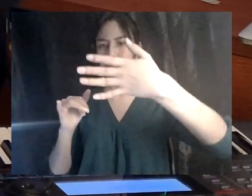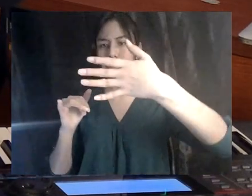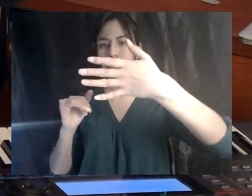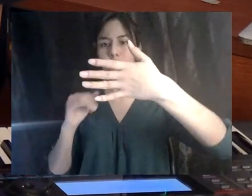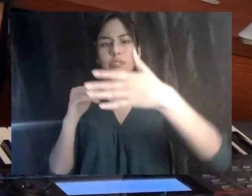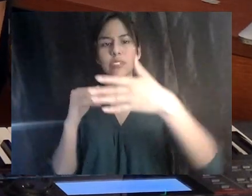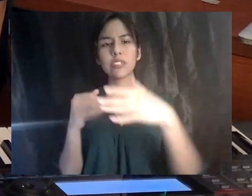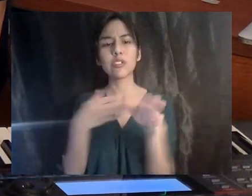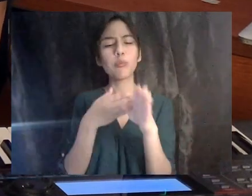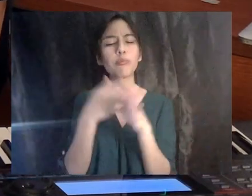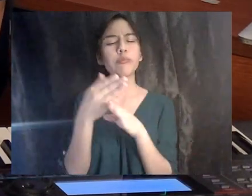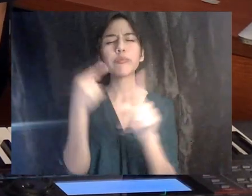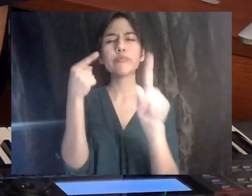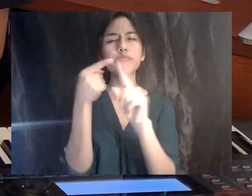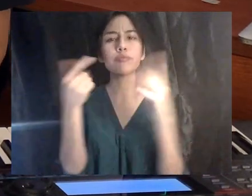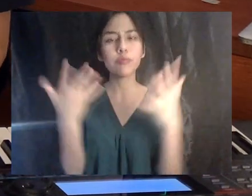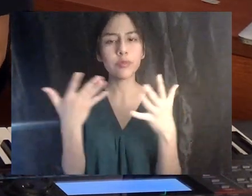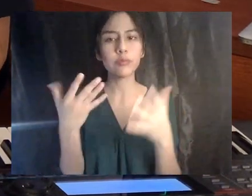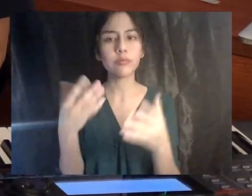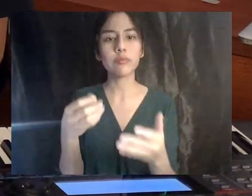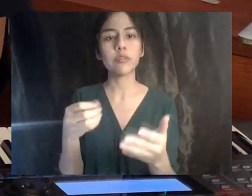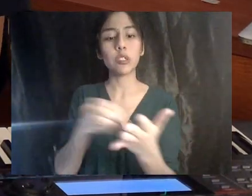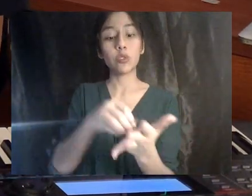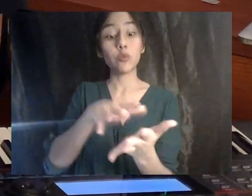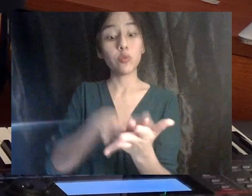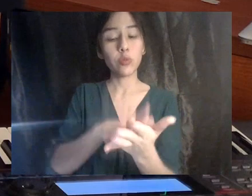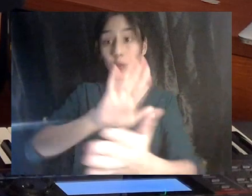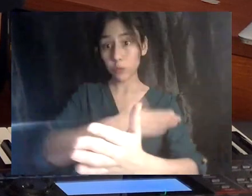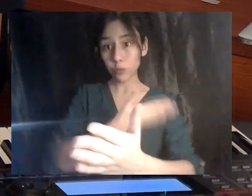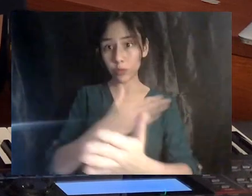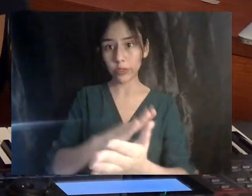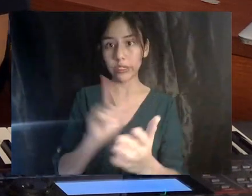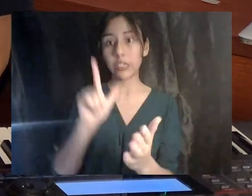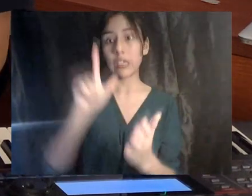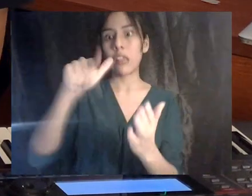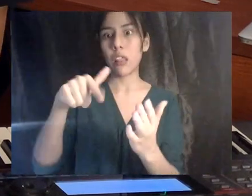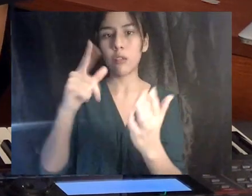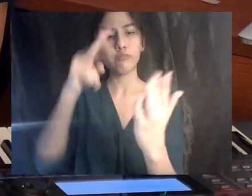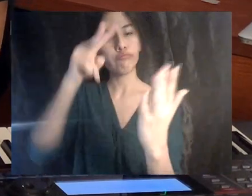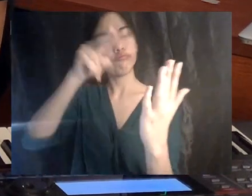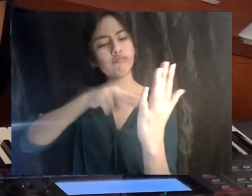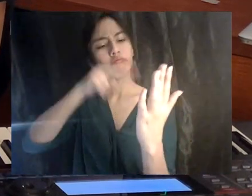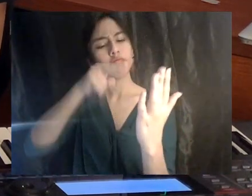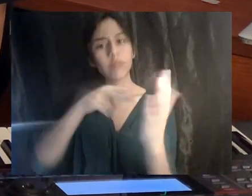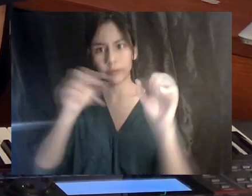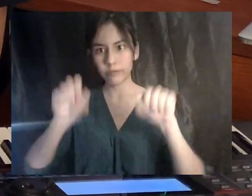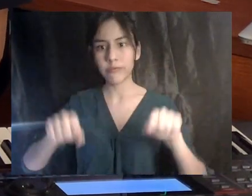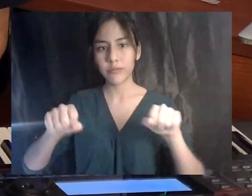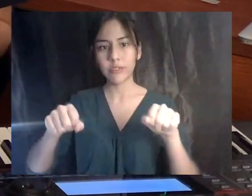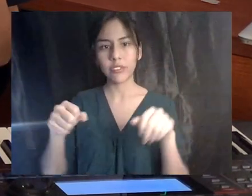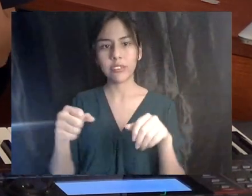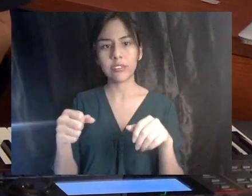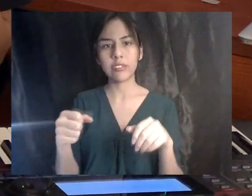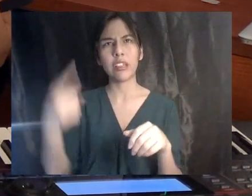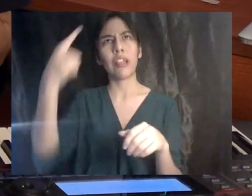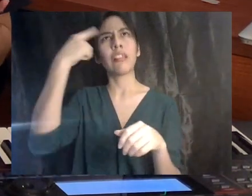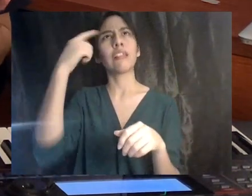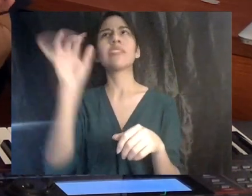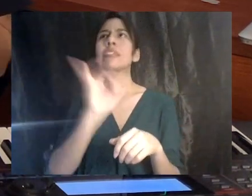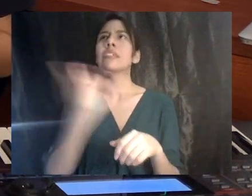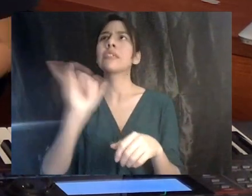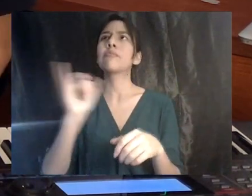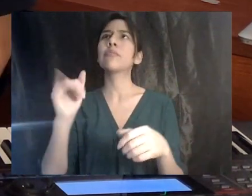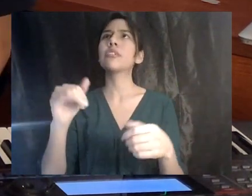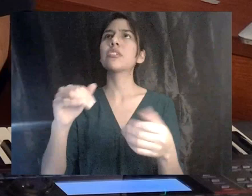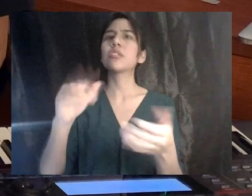of that is to be able to write down and to be able to read our music. So think of your musical staff as the notebook